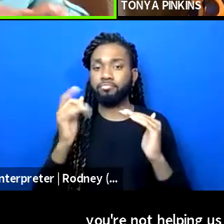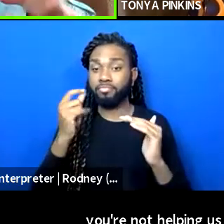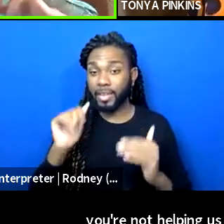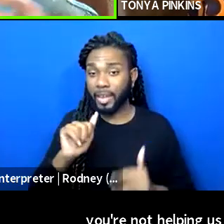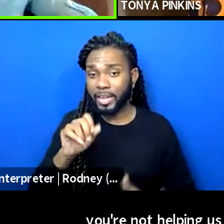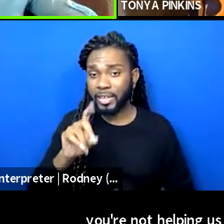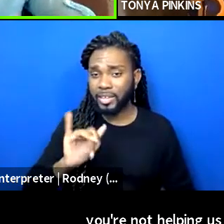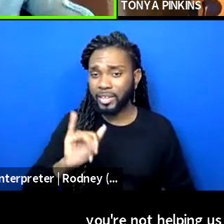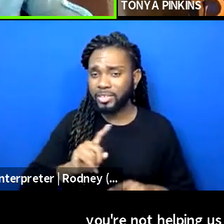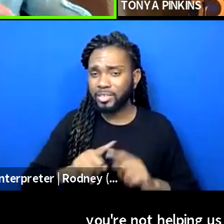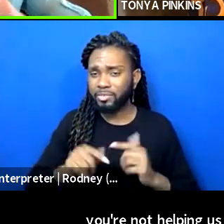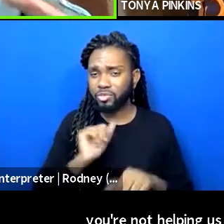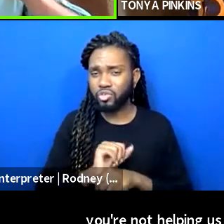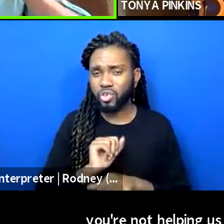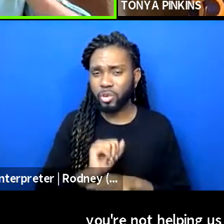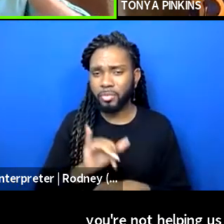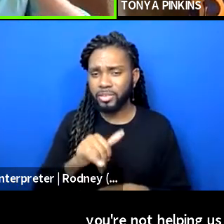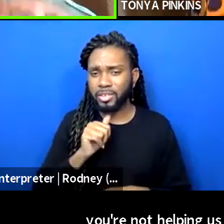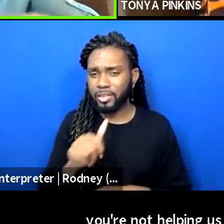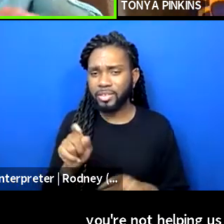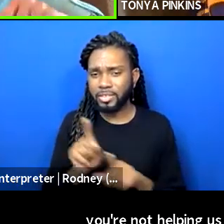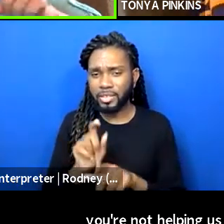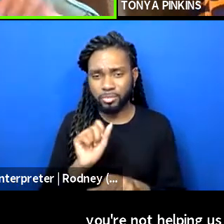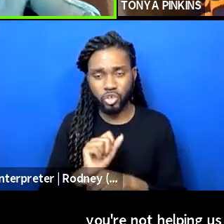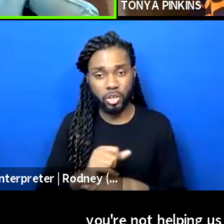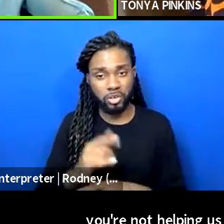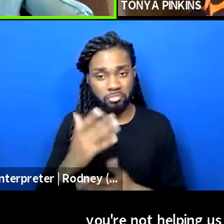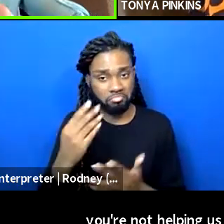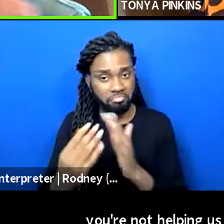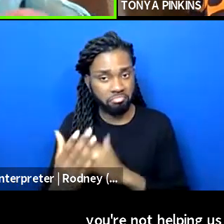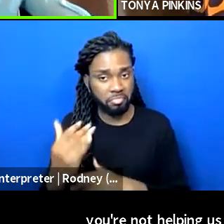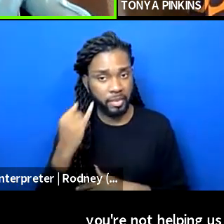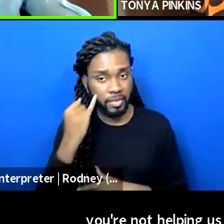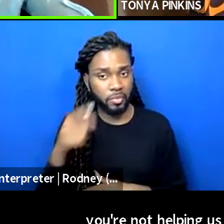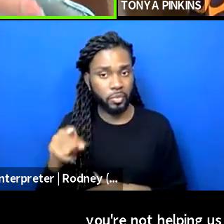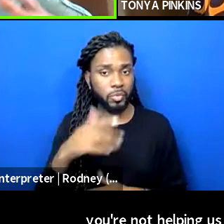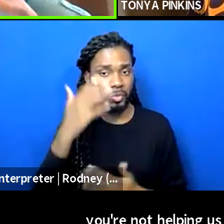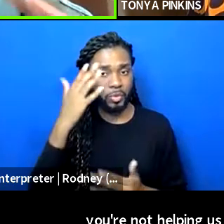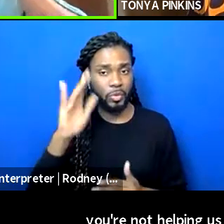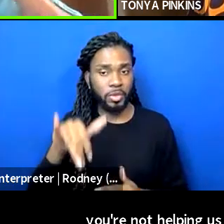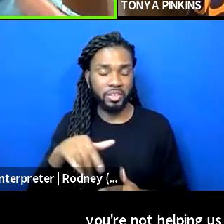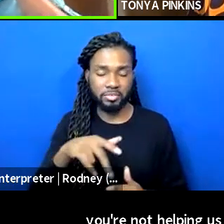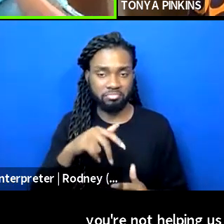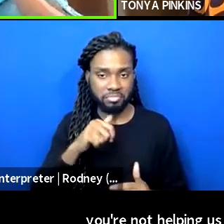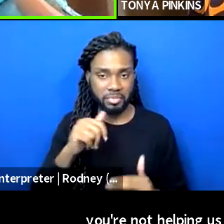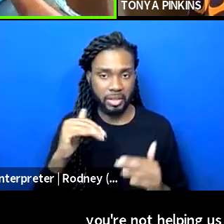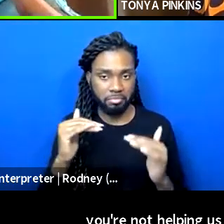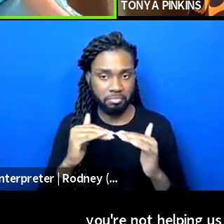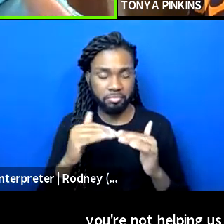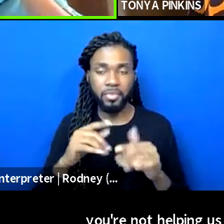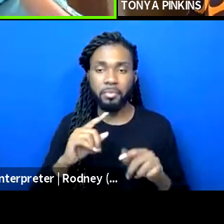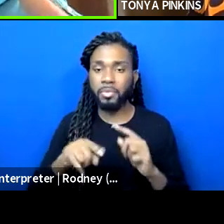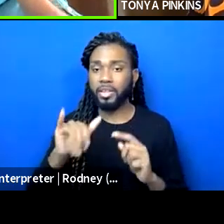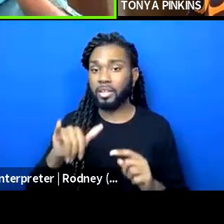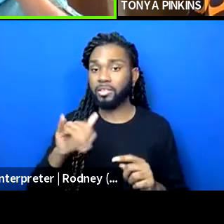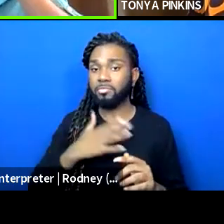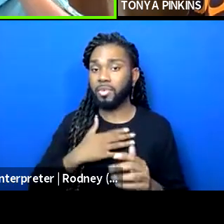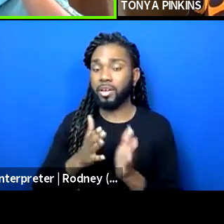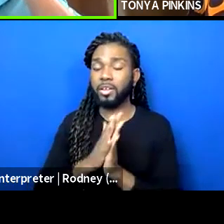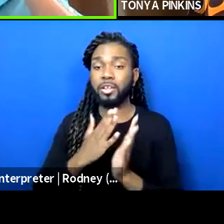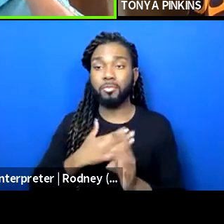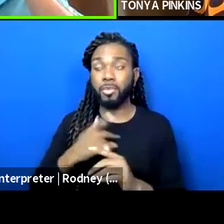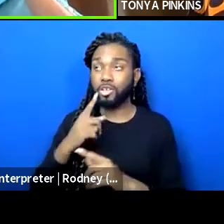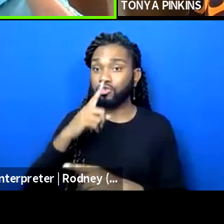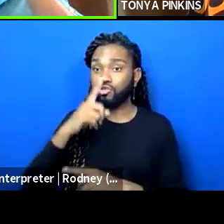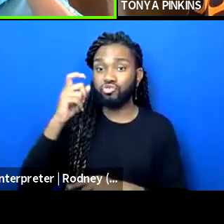way. It's not the same job, just in case anyone didn't know that. Not the same job, but that would be my ask. I'd love to work, my dream thing would